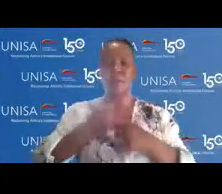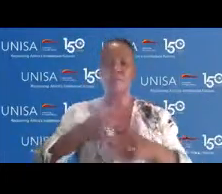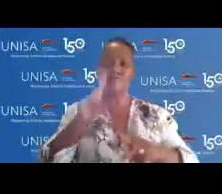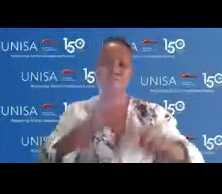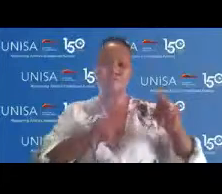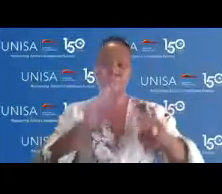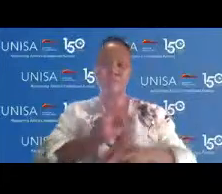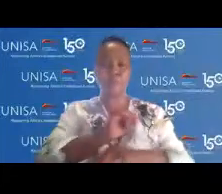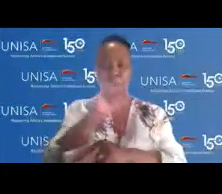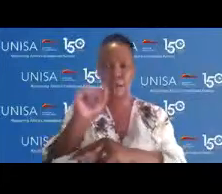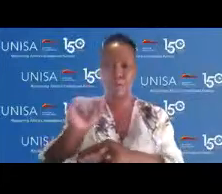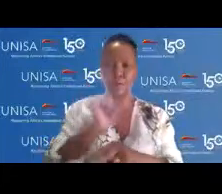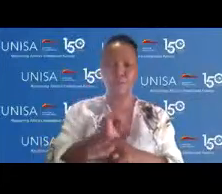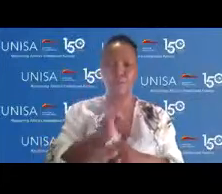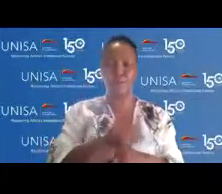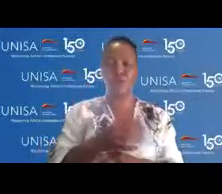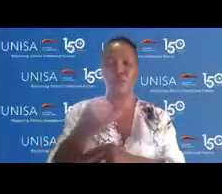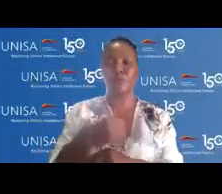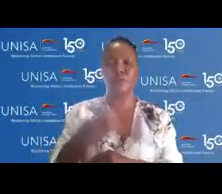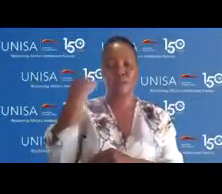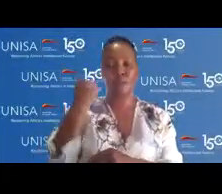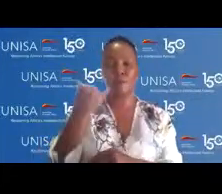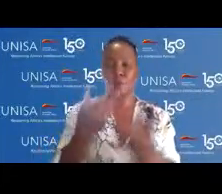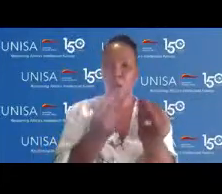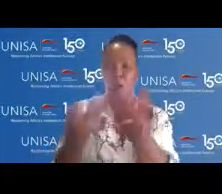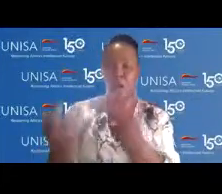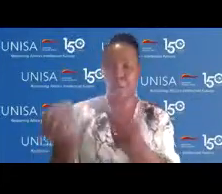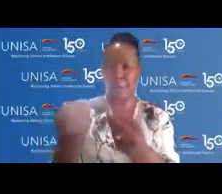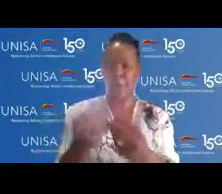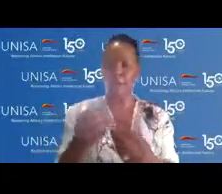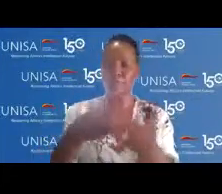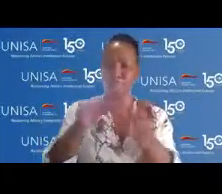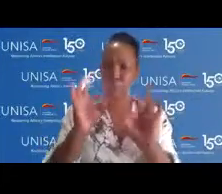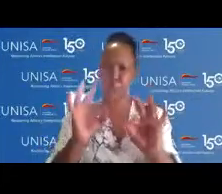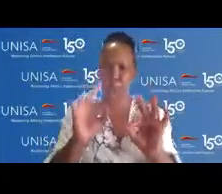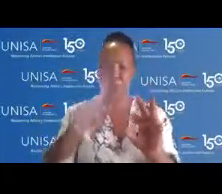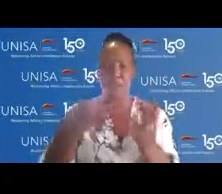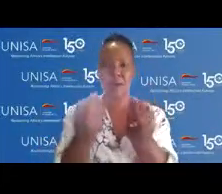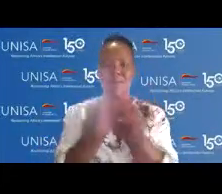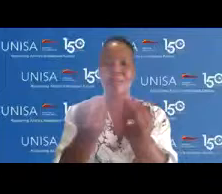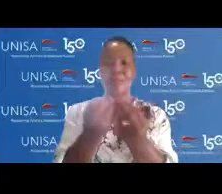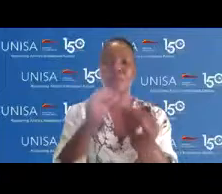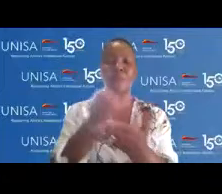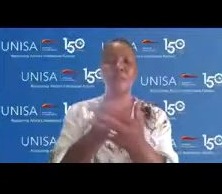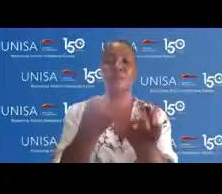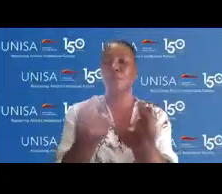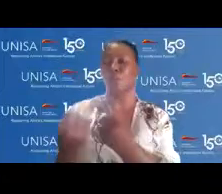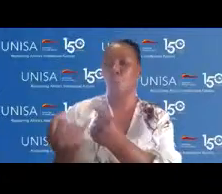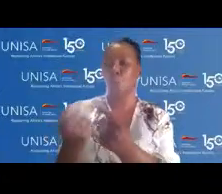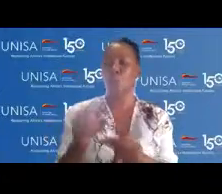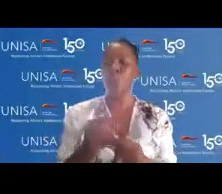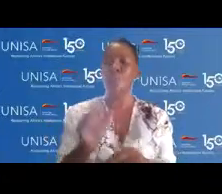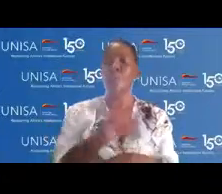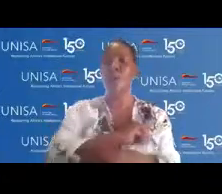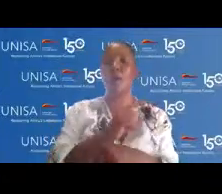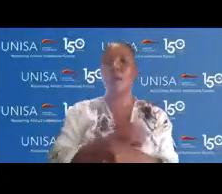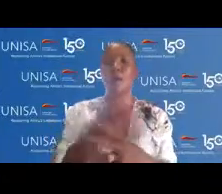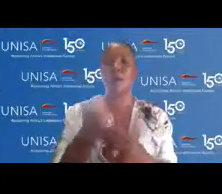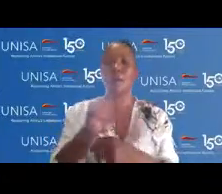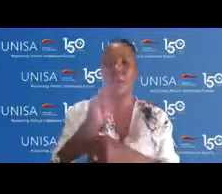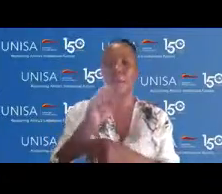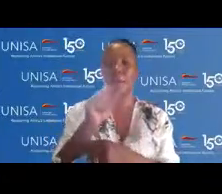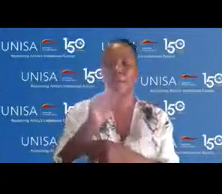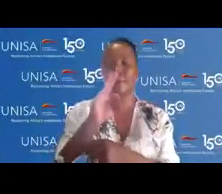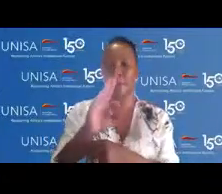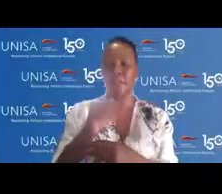is correct. That's also another thing that you must do. This is why we have the MFA in place, guys, to make sure